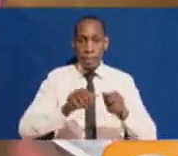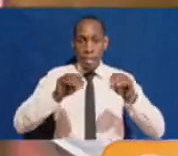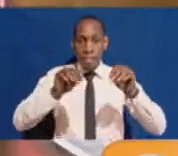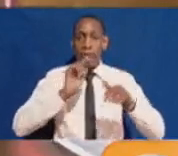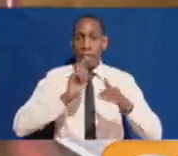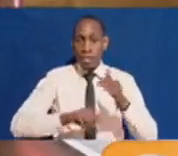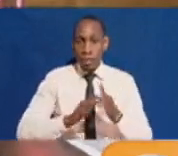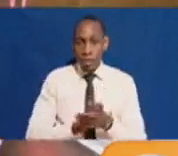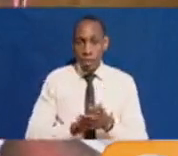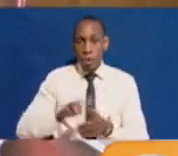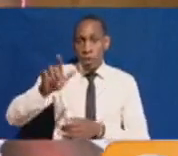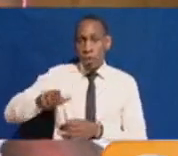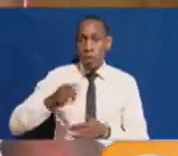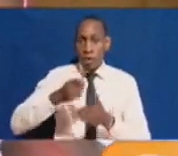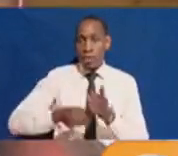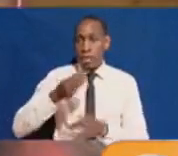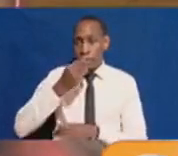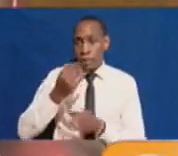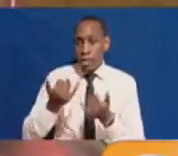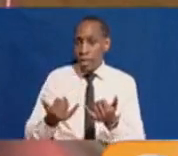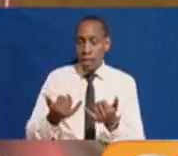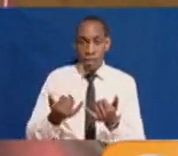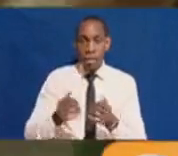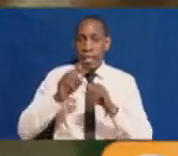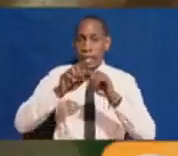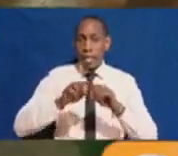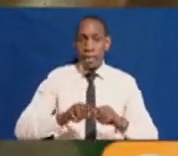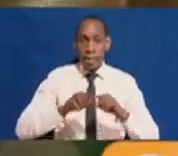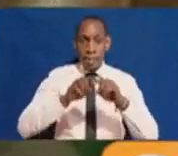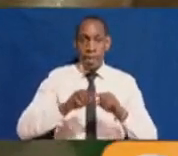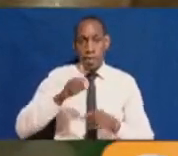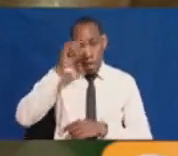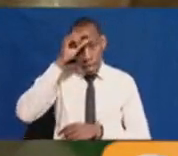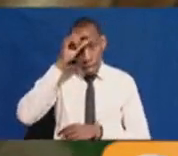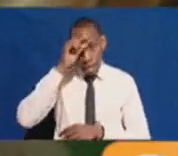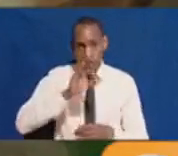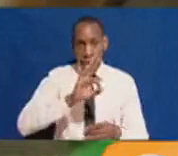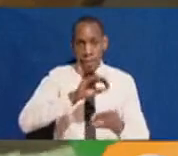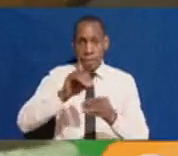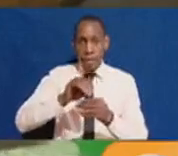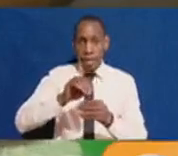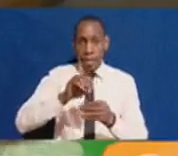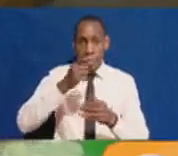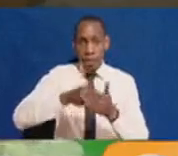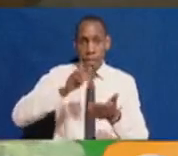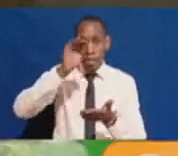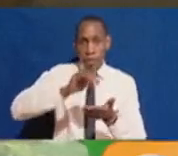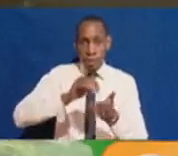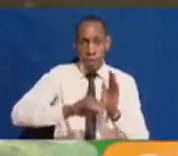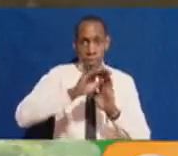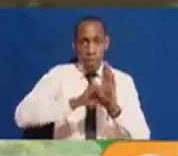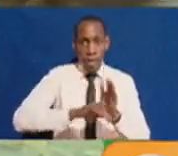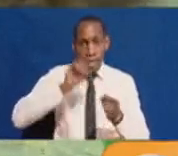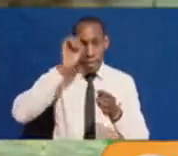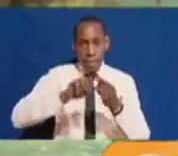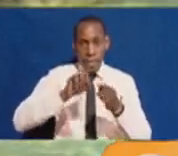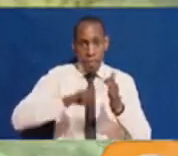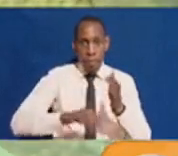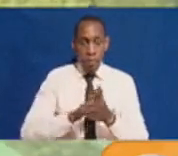citing that the lowering of food prices was dependent on the government's fertilizer subsidy program that is geared